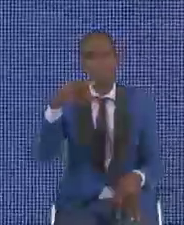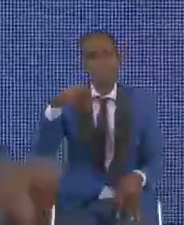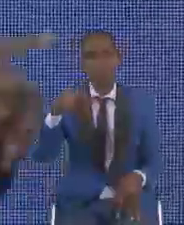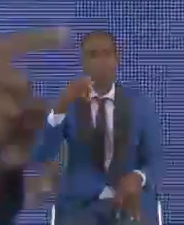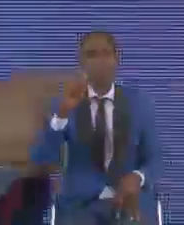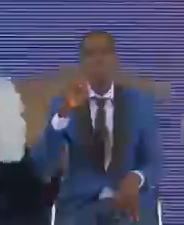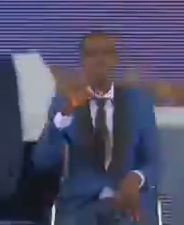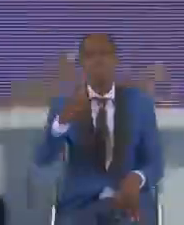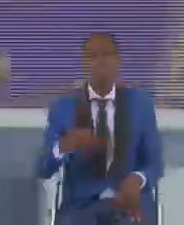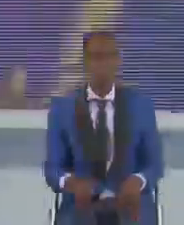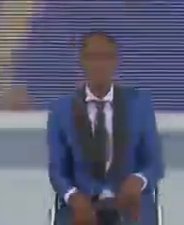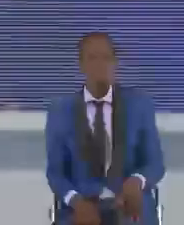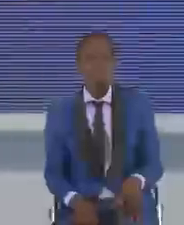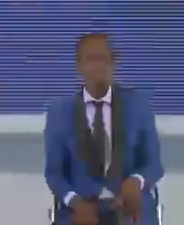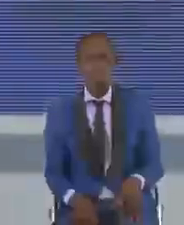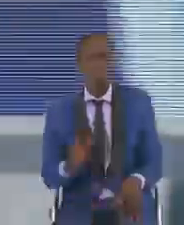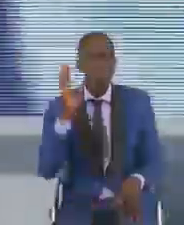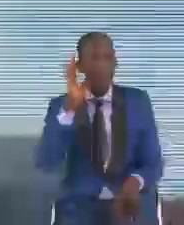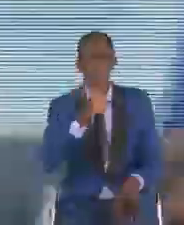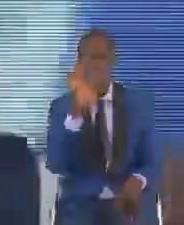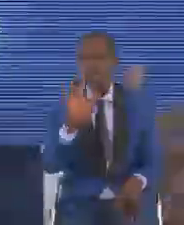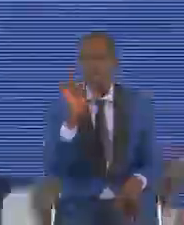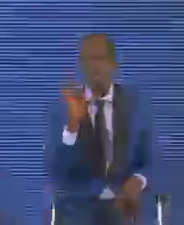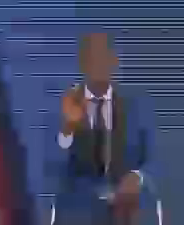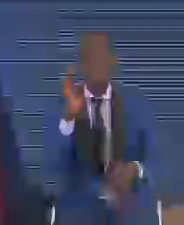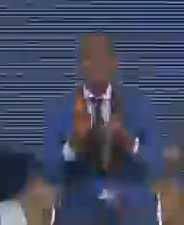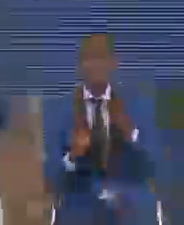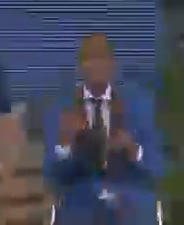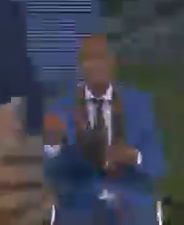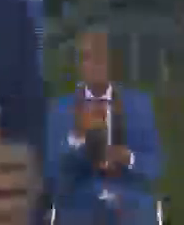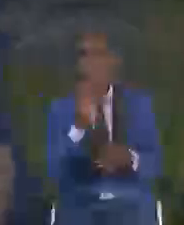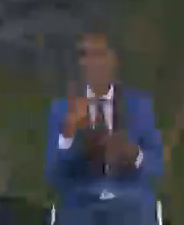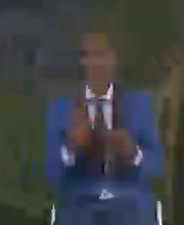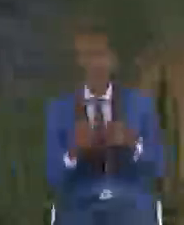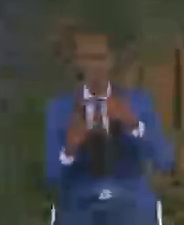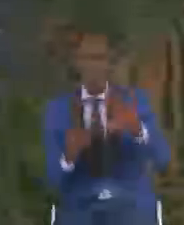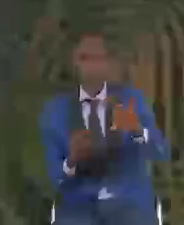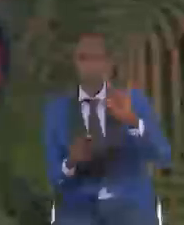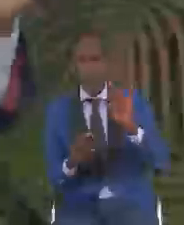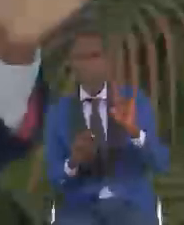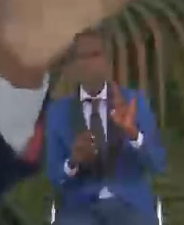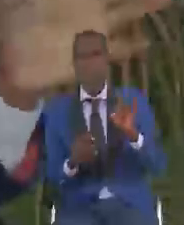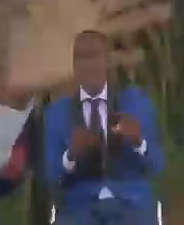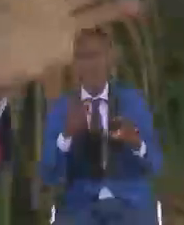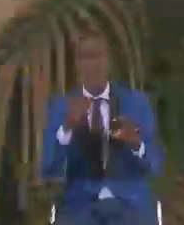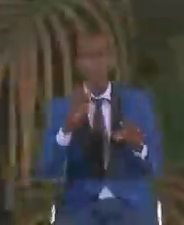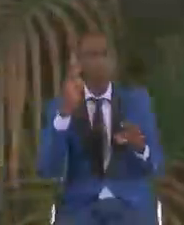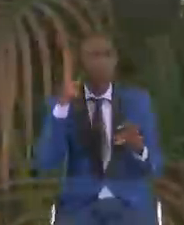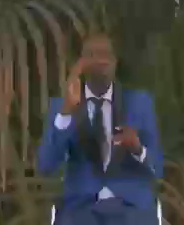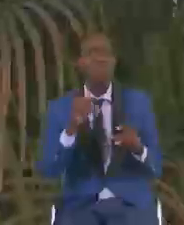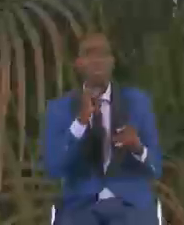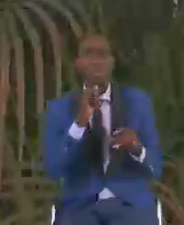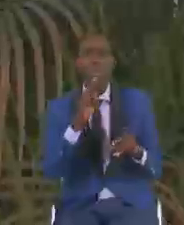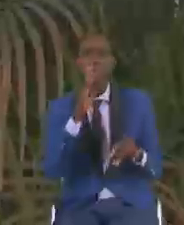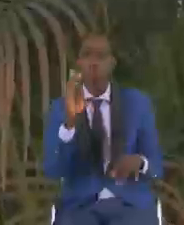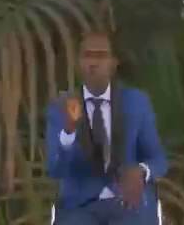mind. If you were chosen by committee, or if you were to be chosen by committee, you will not be where you